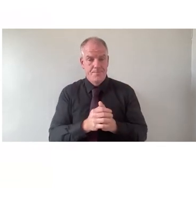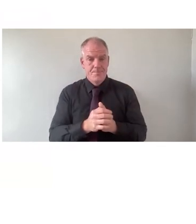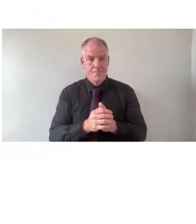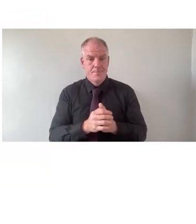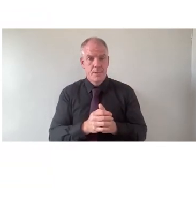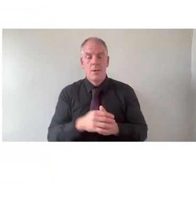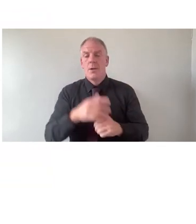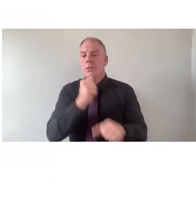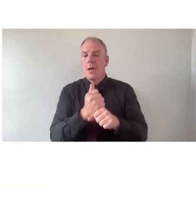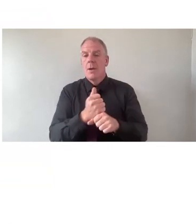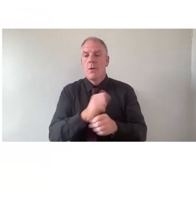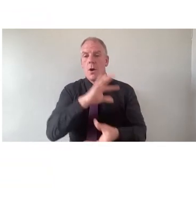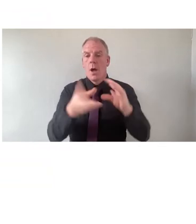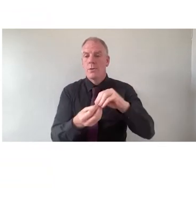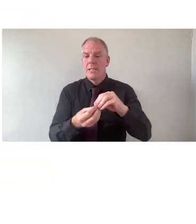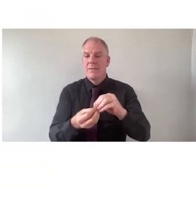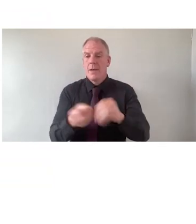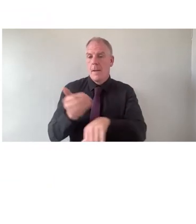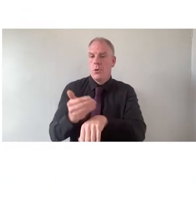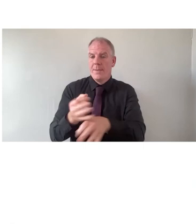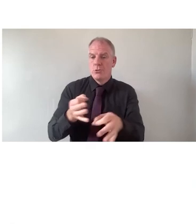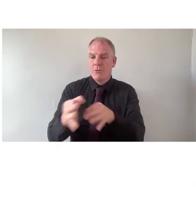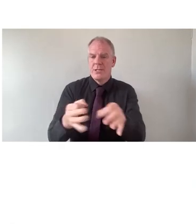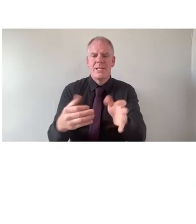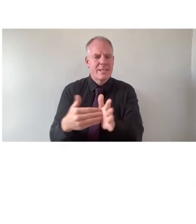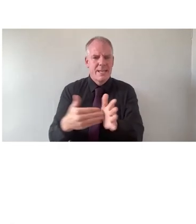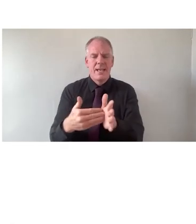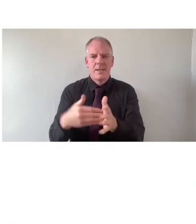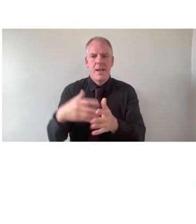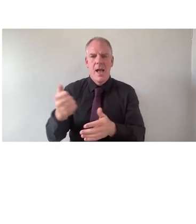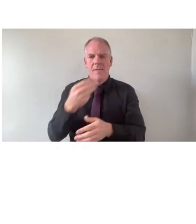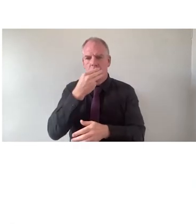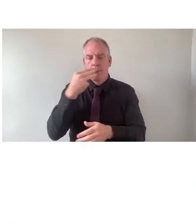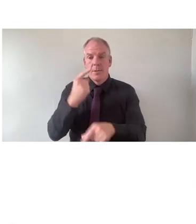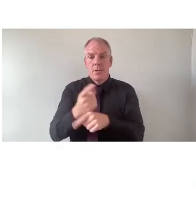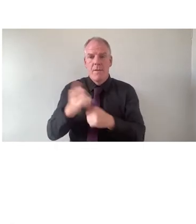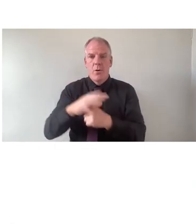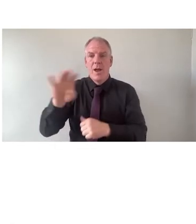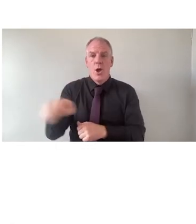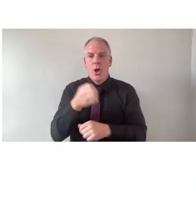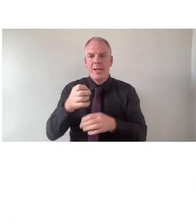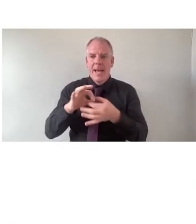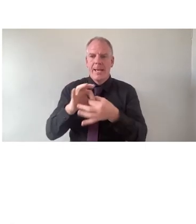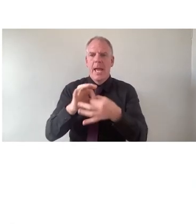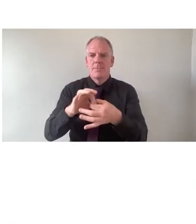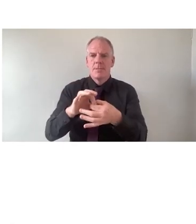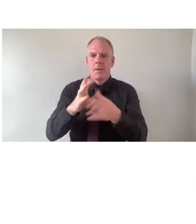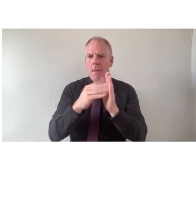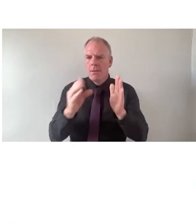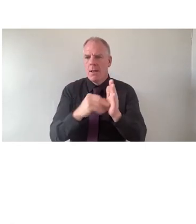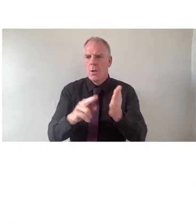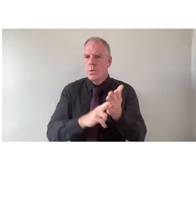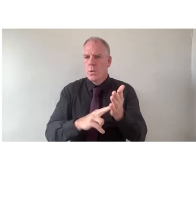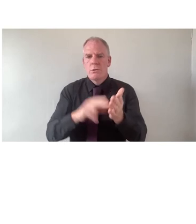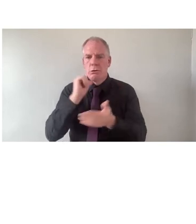regard to the comprehensive employment strategy, you know, there had been a commitment there to introduce the early engagement model that I'd mentioned. And that is not something